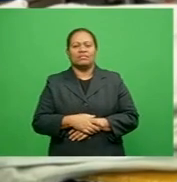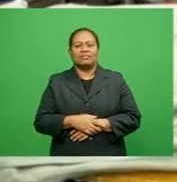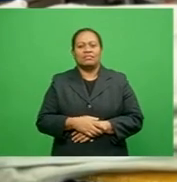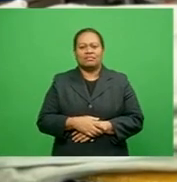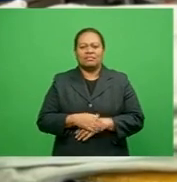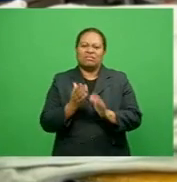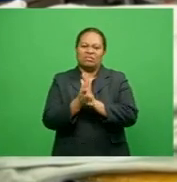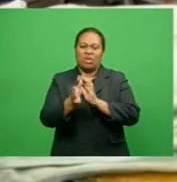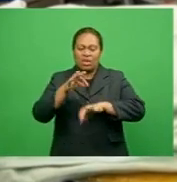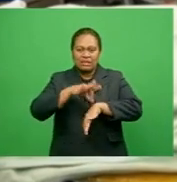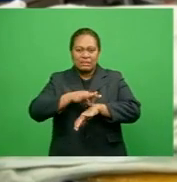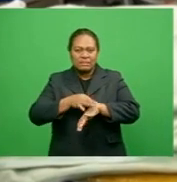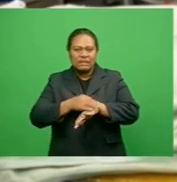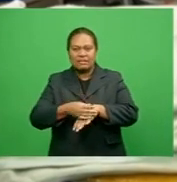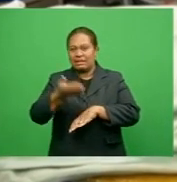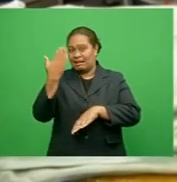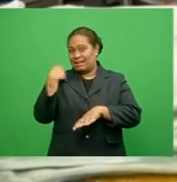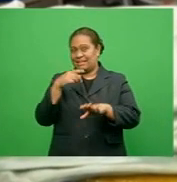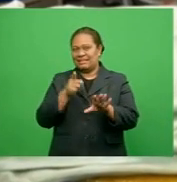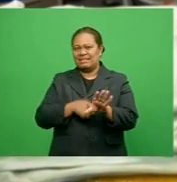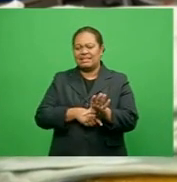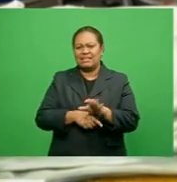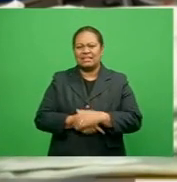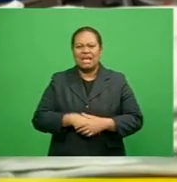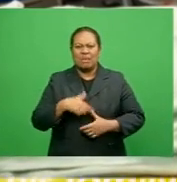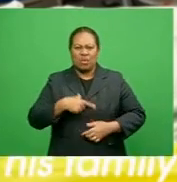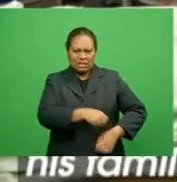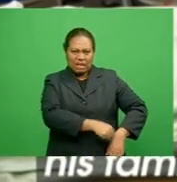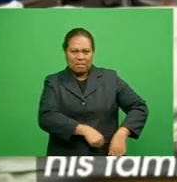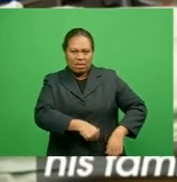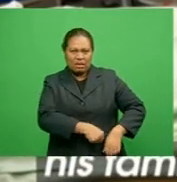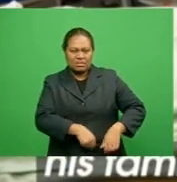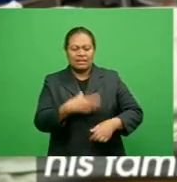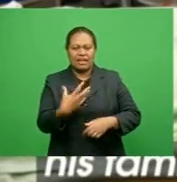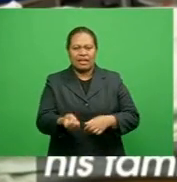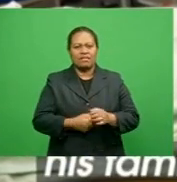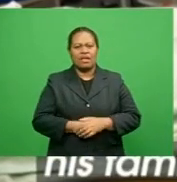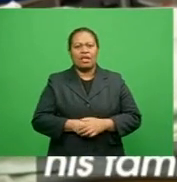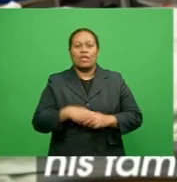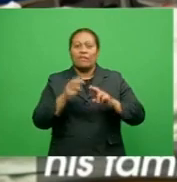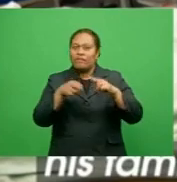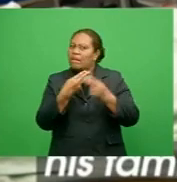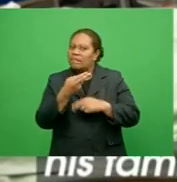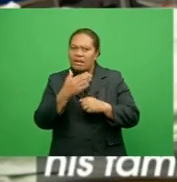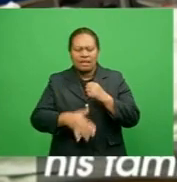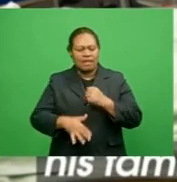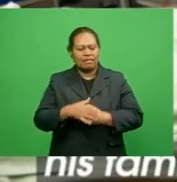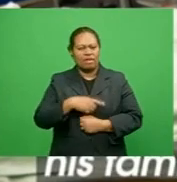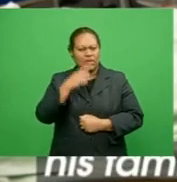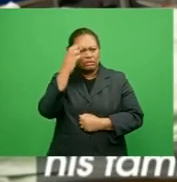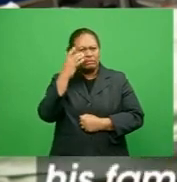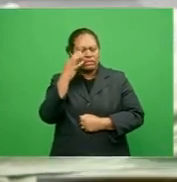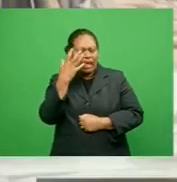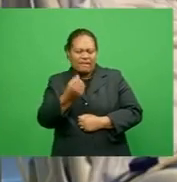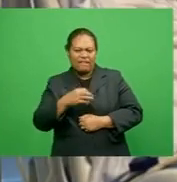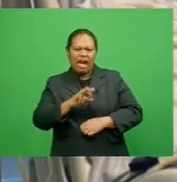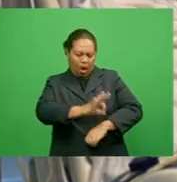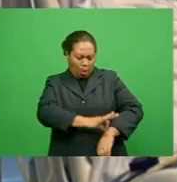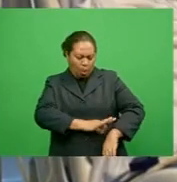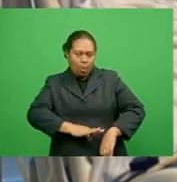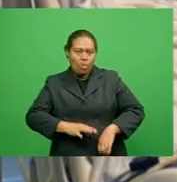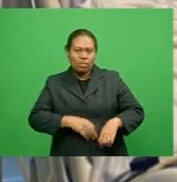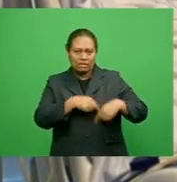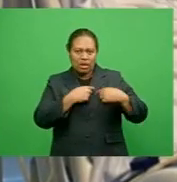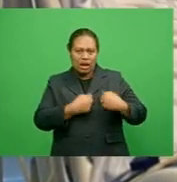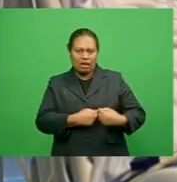admitted to the hospital last year with a burst appendix, his family never dreamed doctors would find 2 holes in his heart.